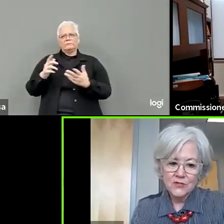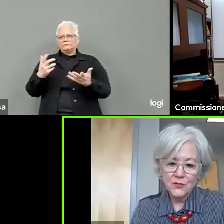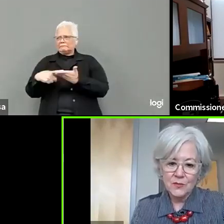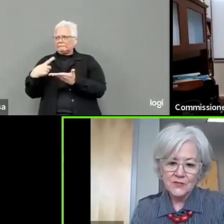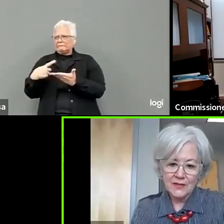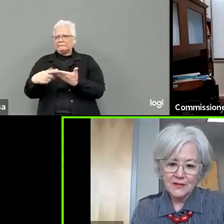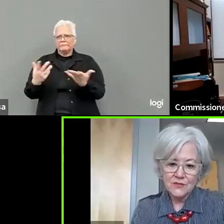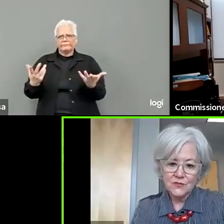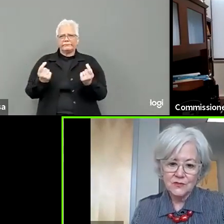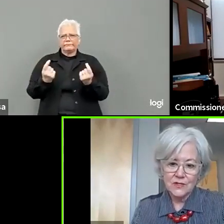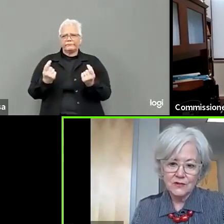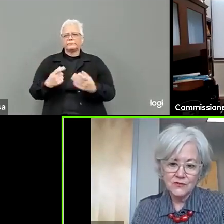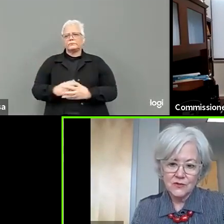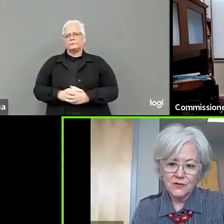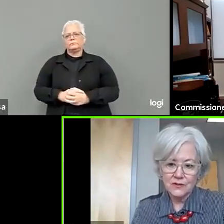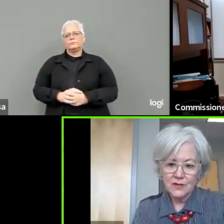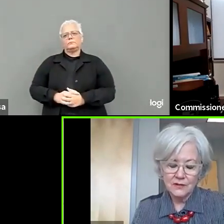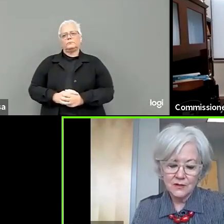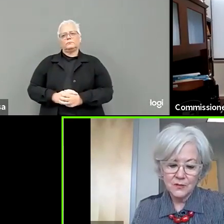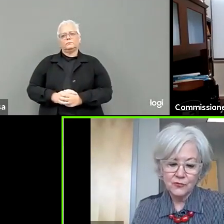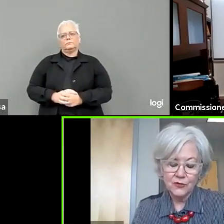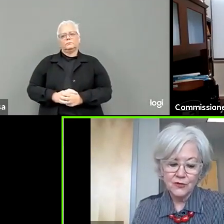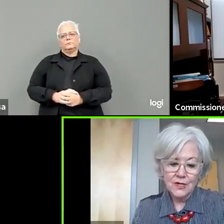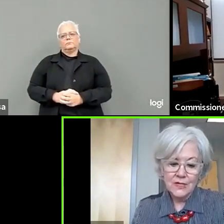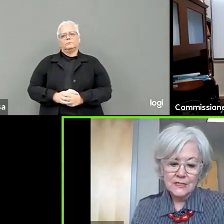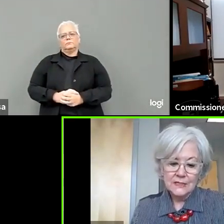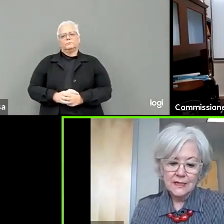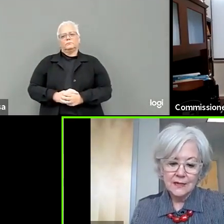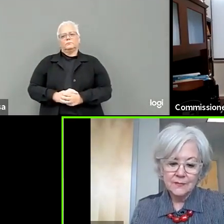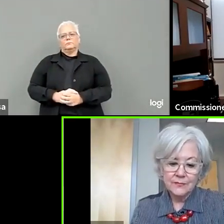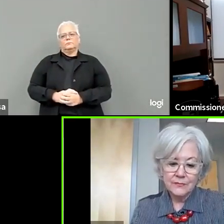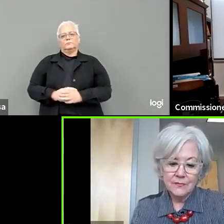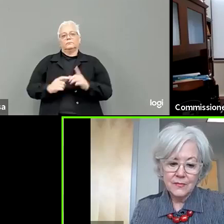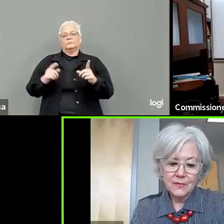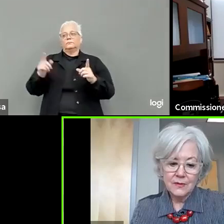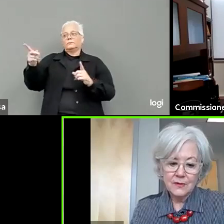mayor has heard me say this, certainly Dr. Dart and the commissioner.